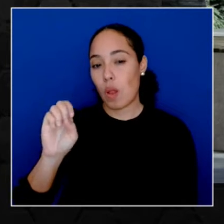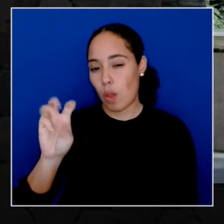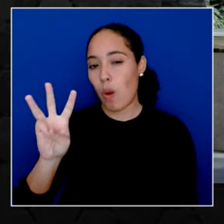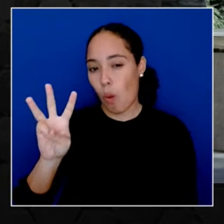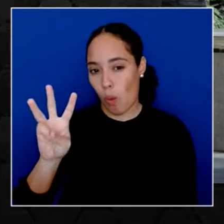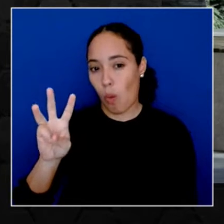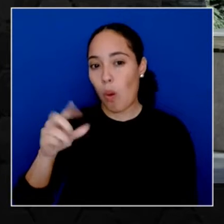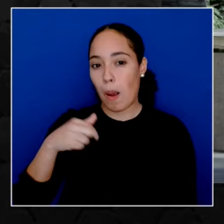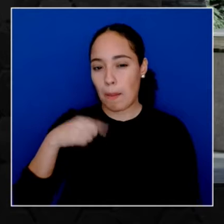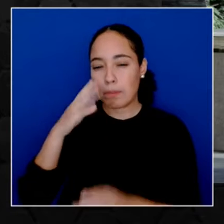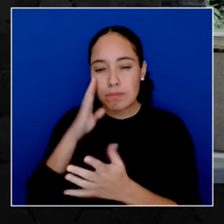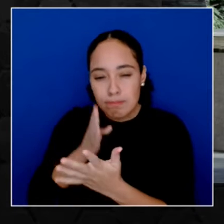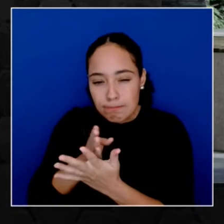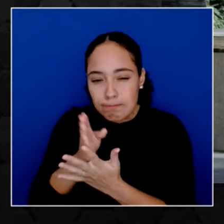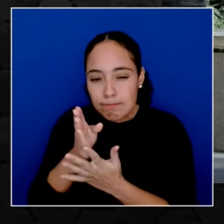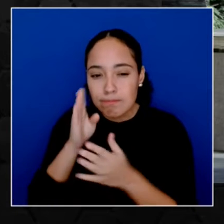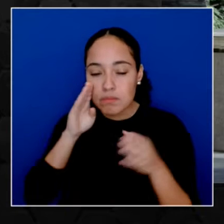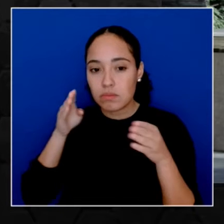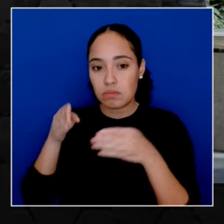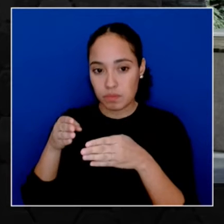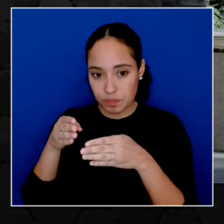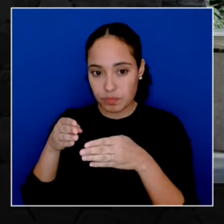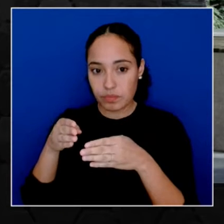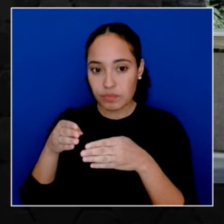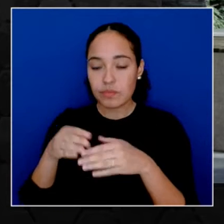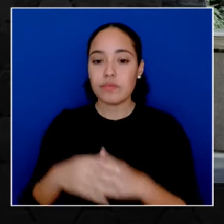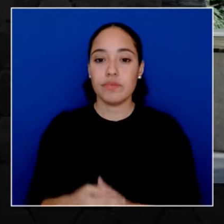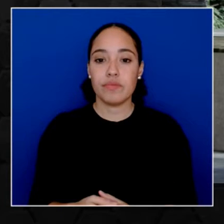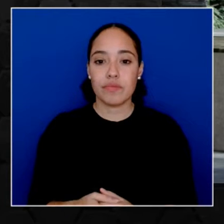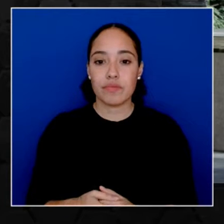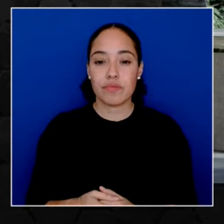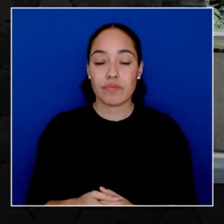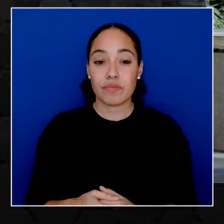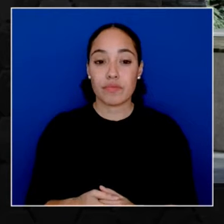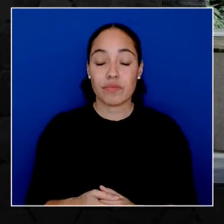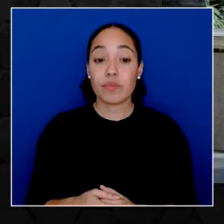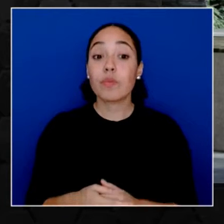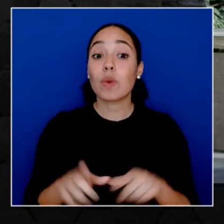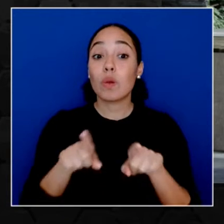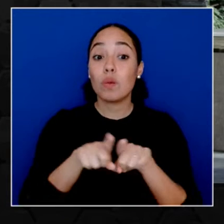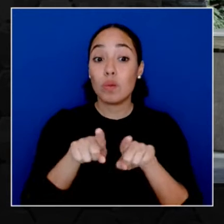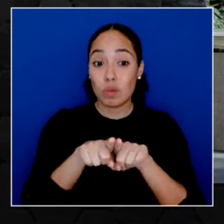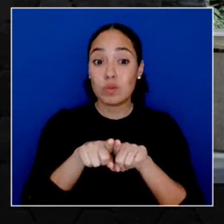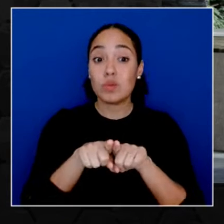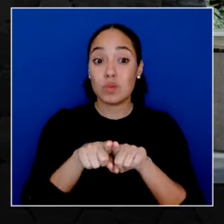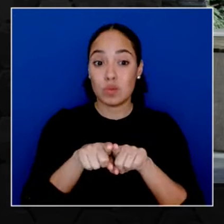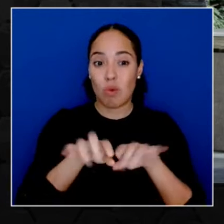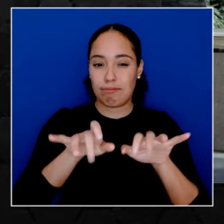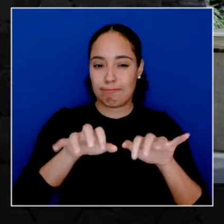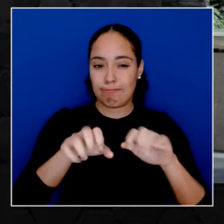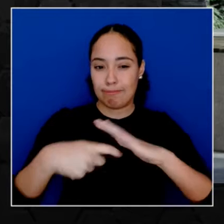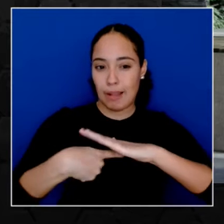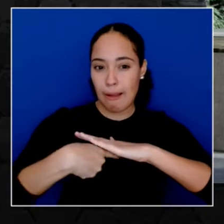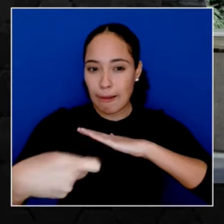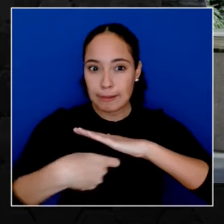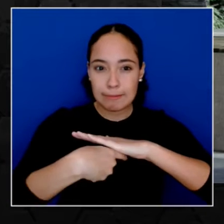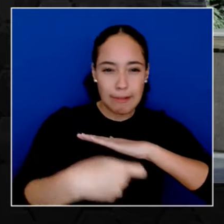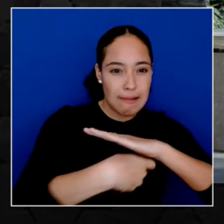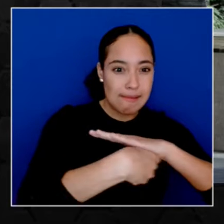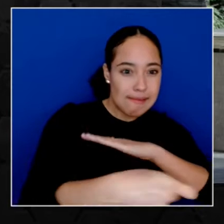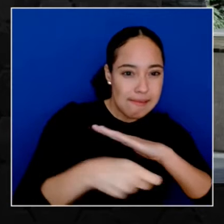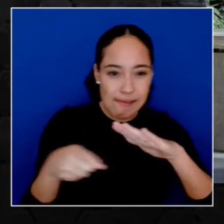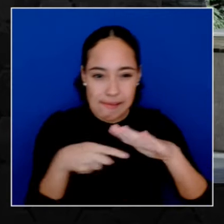pertaining to my interests. And I also love hackathons and competitions. And I've also represented my country in some and won some